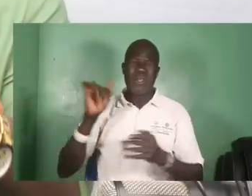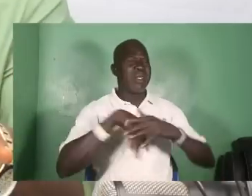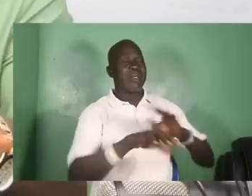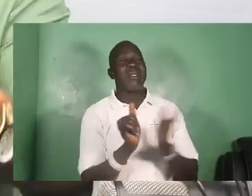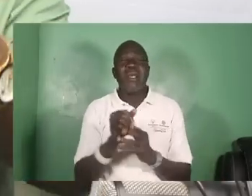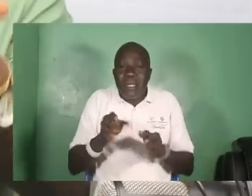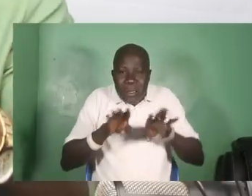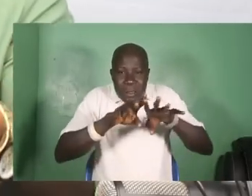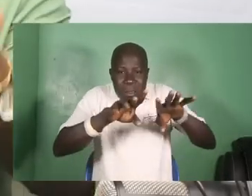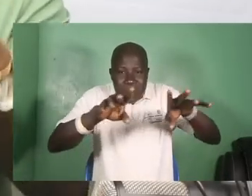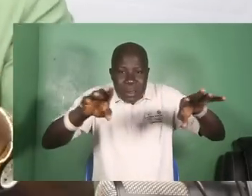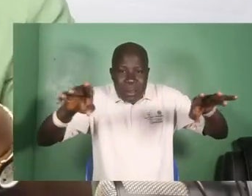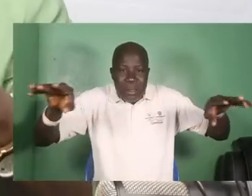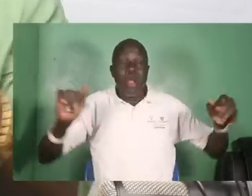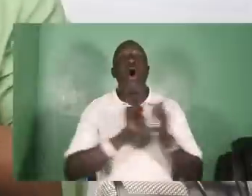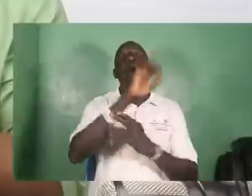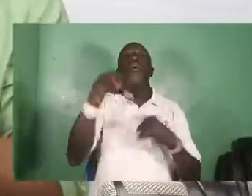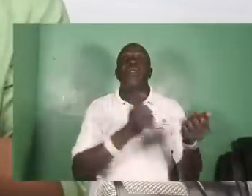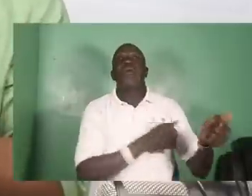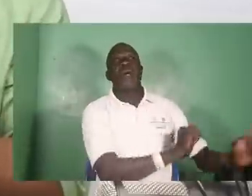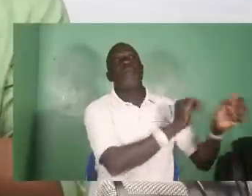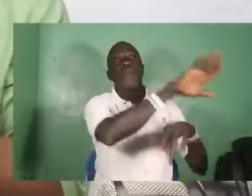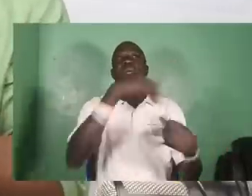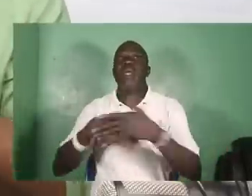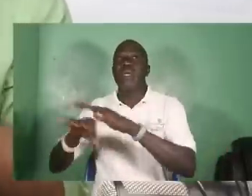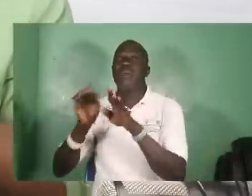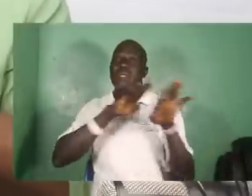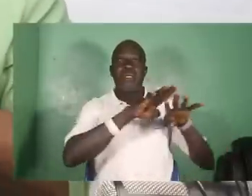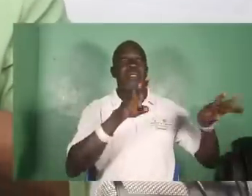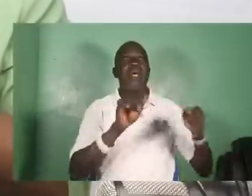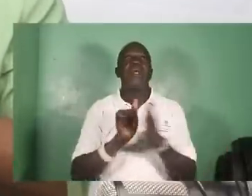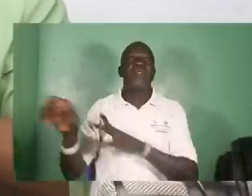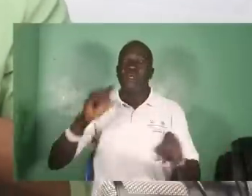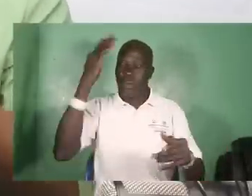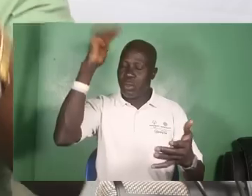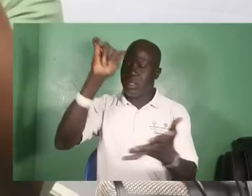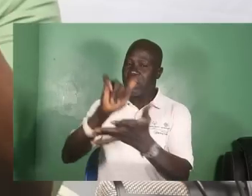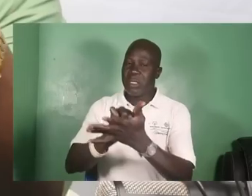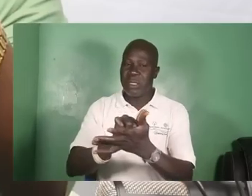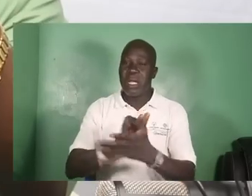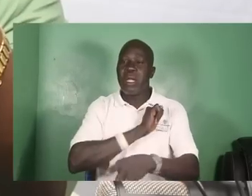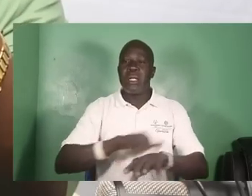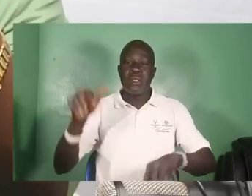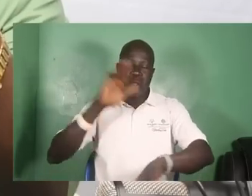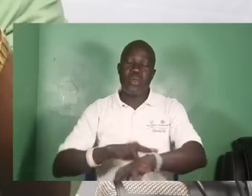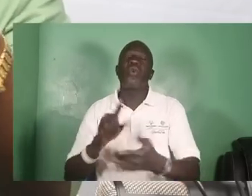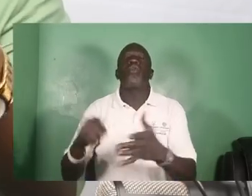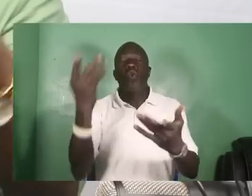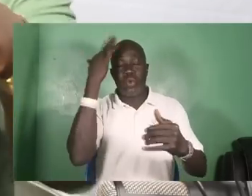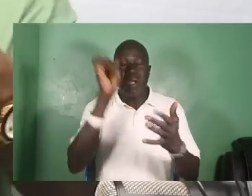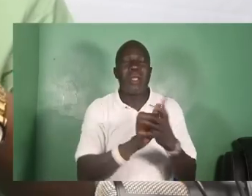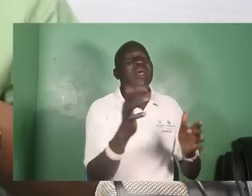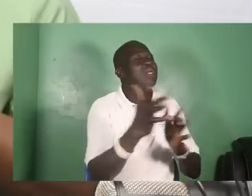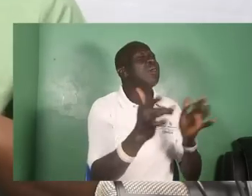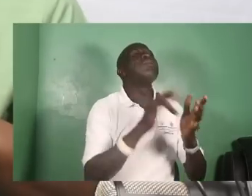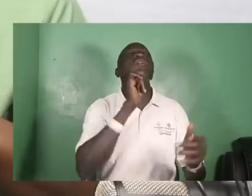Àwọn ọmọ ẹ̀yìn dẹ̀ wà nínú ojú omi. And the disciples were in the sea. Ẹ jẹ́ mọ̀ pé. Do you know that? Ìgbà méjì ló ṣẹlẹ̀. It took place. Èyí tí mo sọ